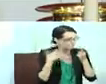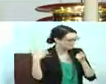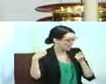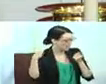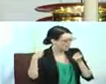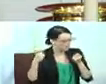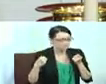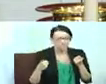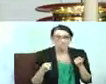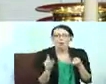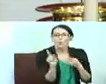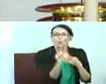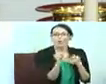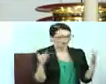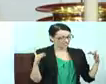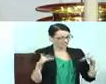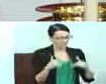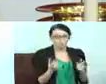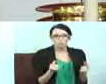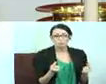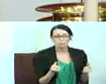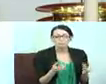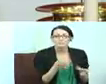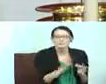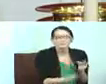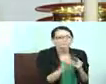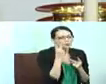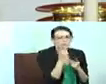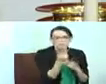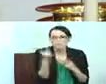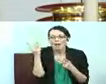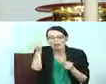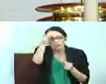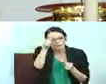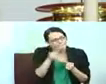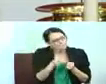When you gather, simply remember me.